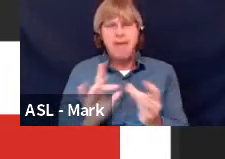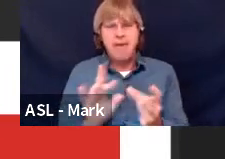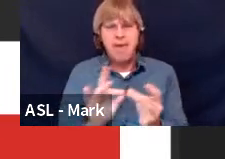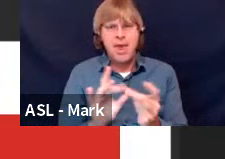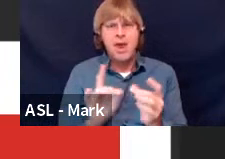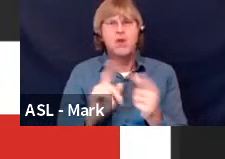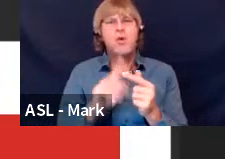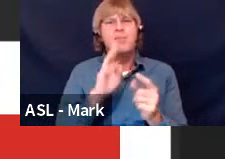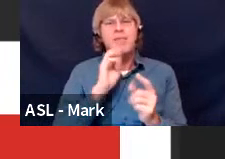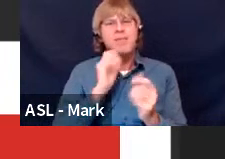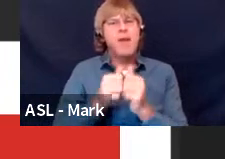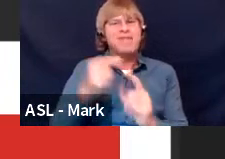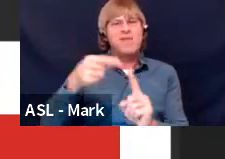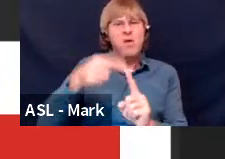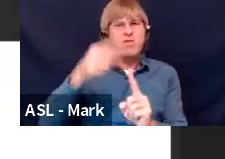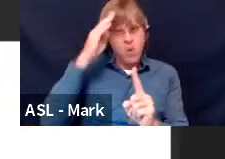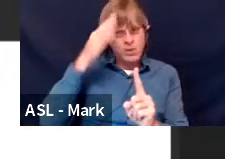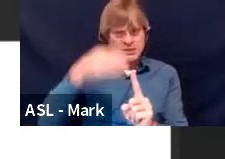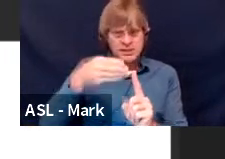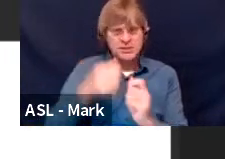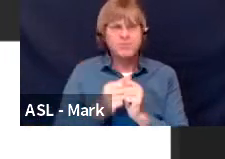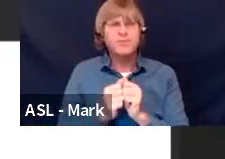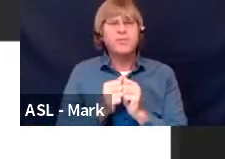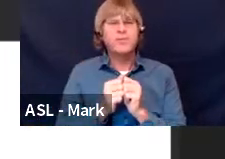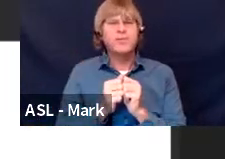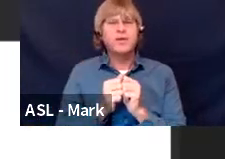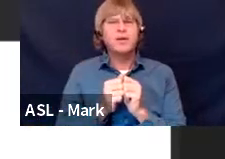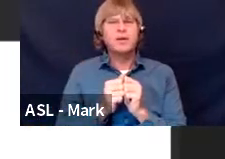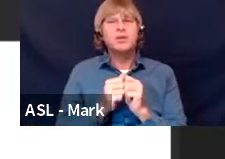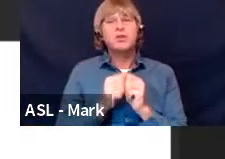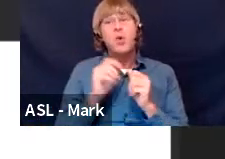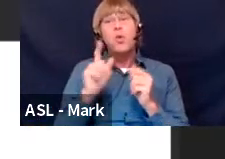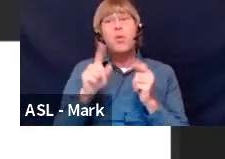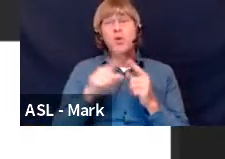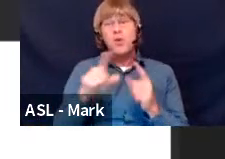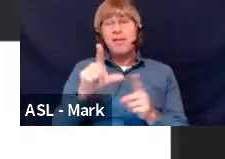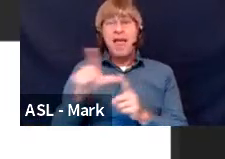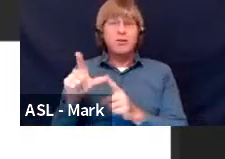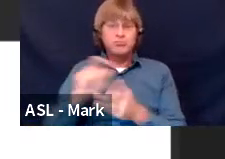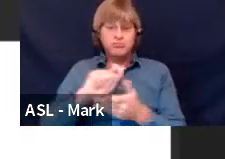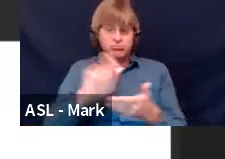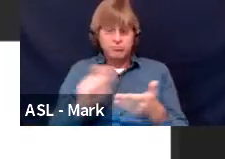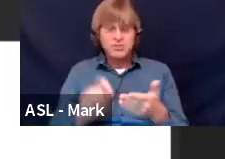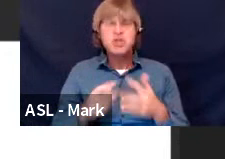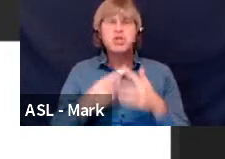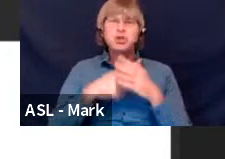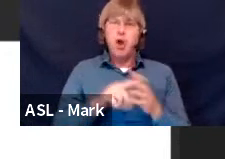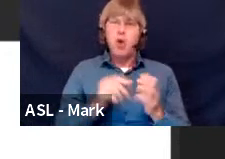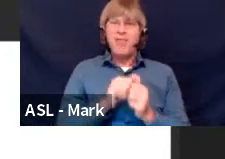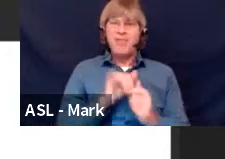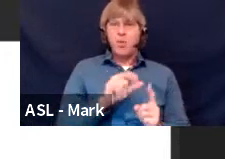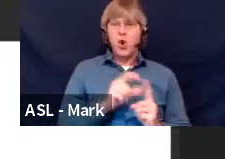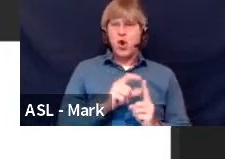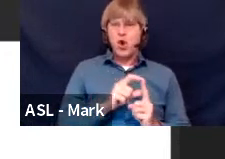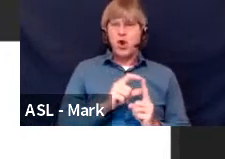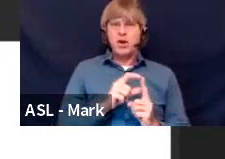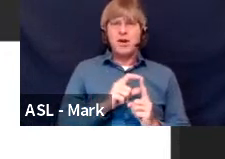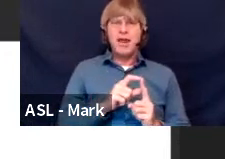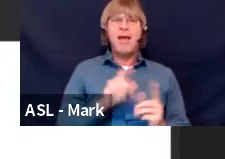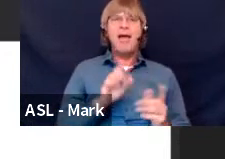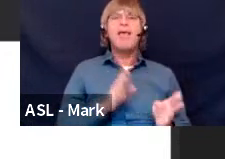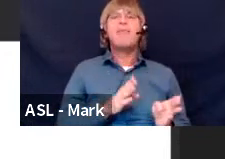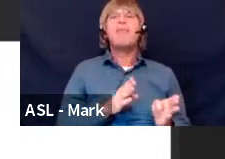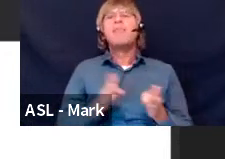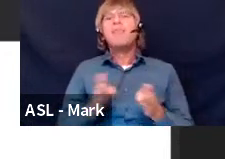be the main focus. And so when you're lettering, start with the words,